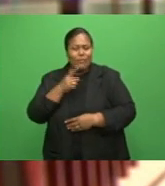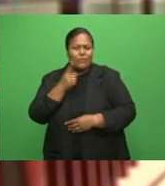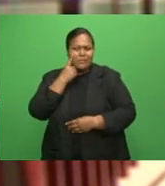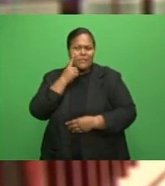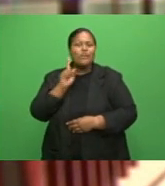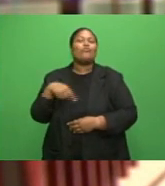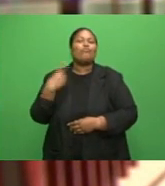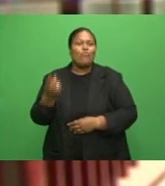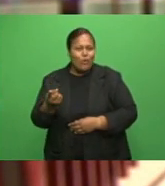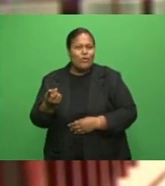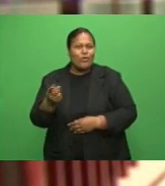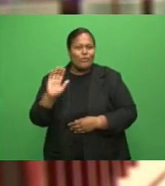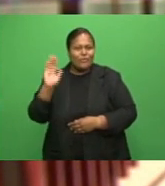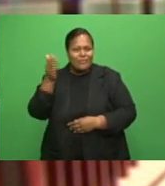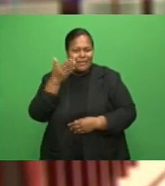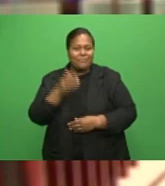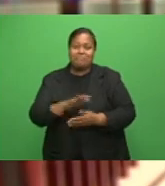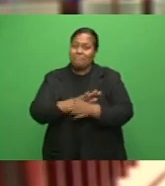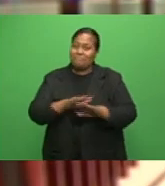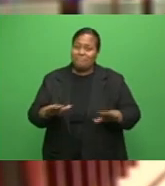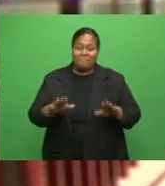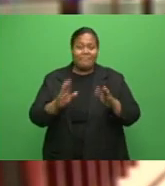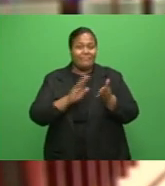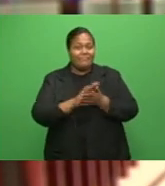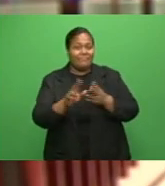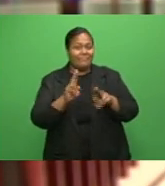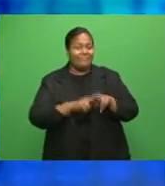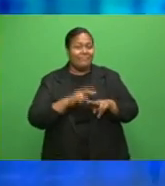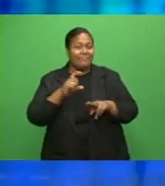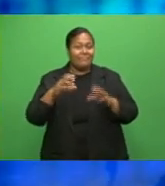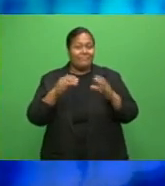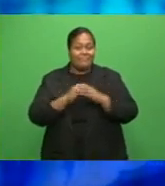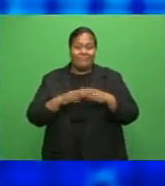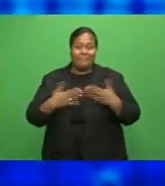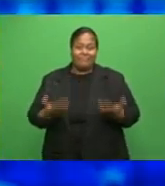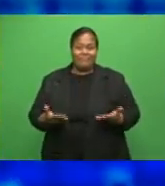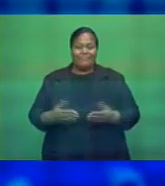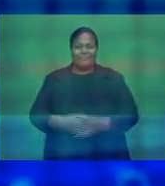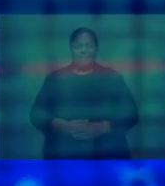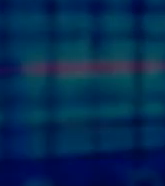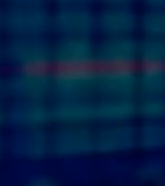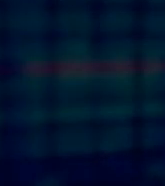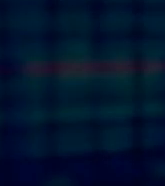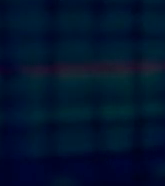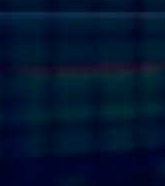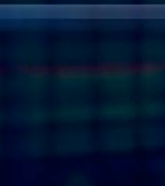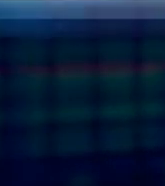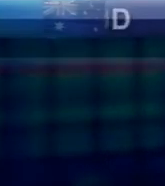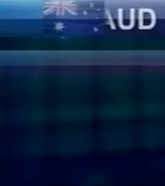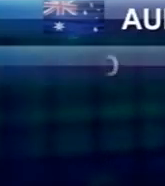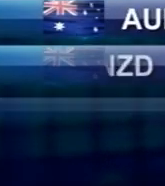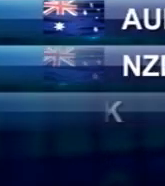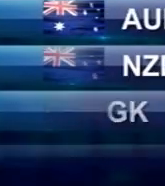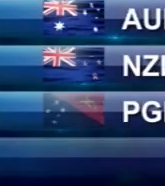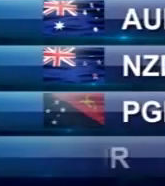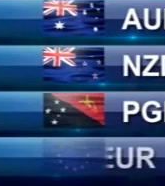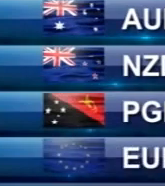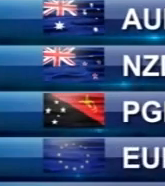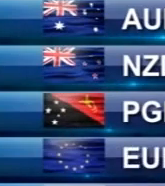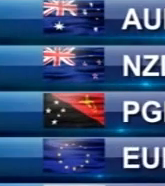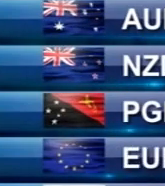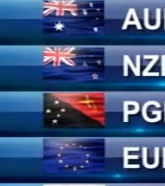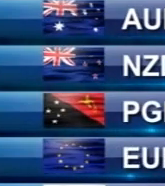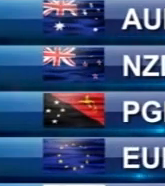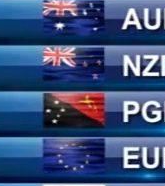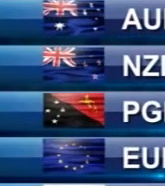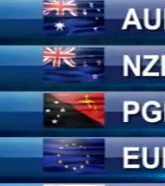tomorrow. And that's all from HFC Bank for now. Vinaka. Looking at today's local exchange rates as set this morning, the Fiji